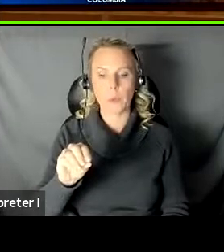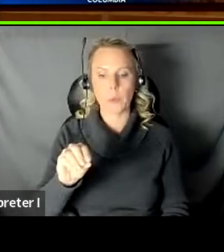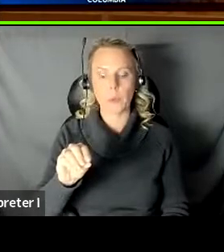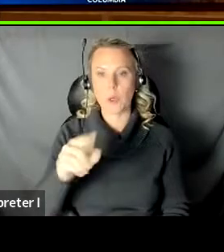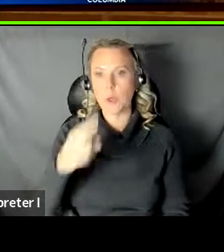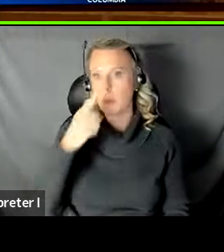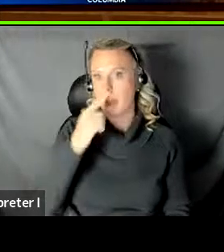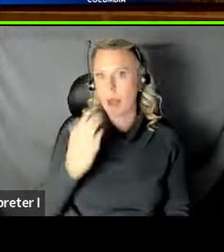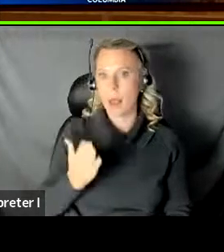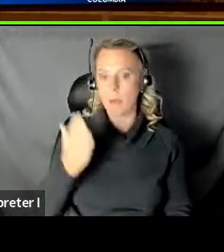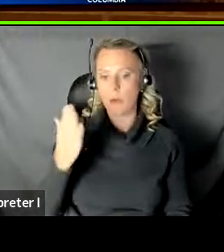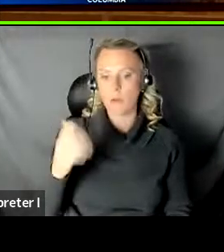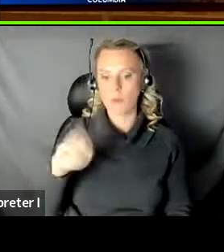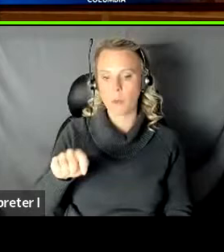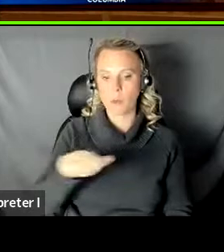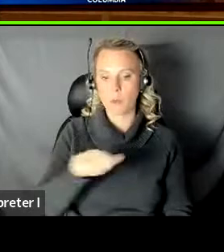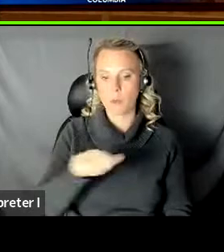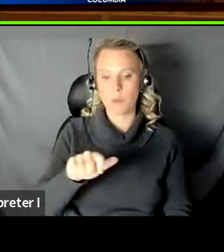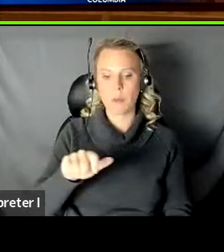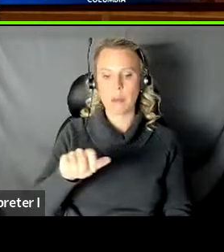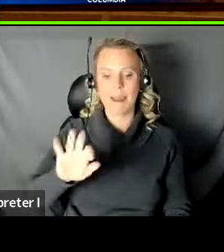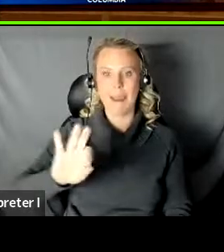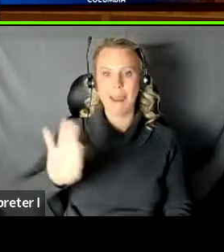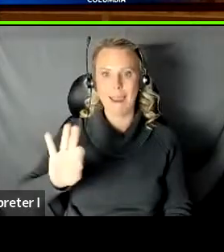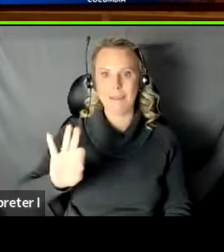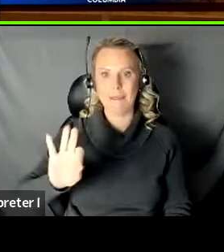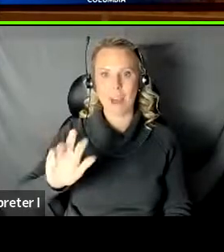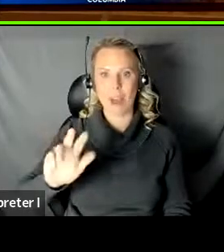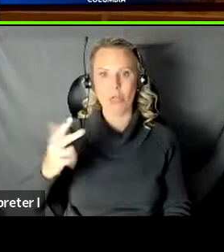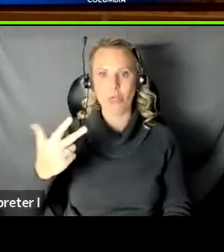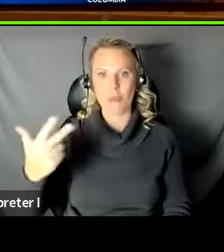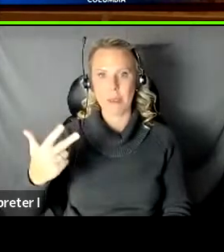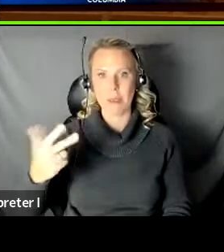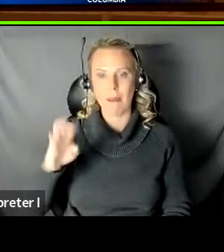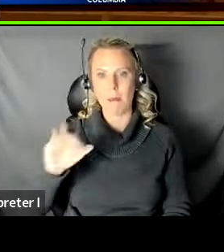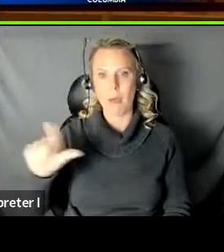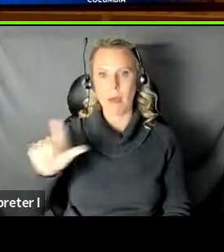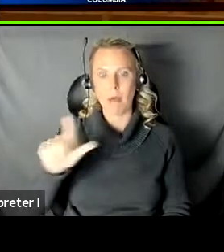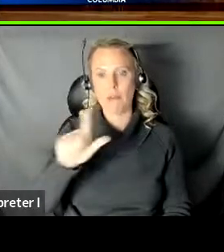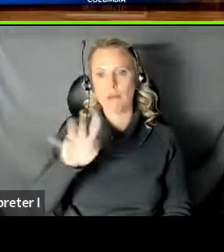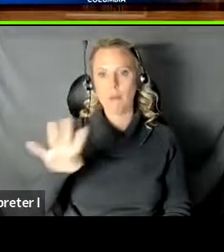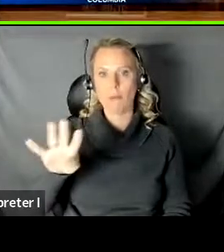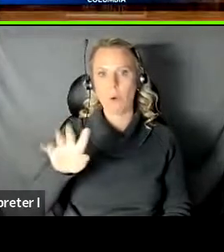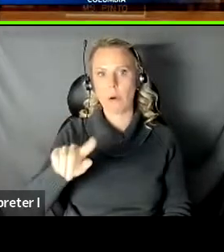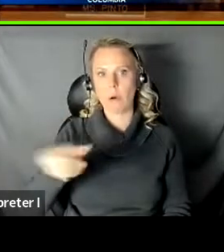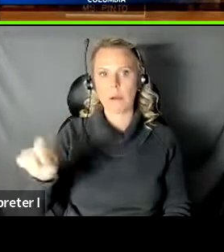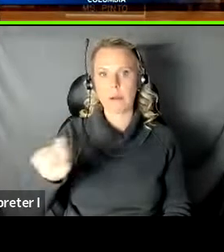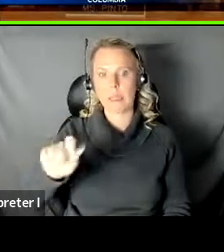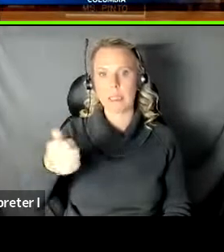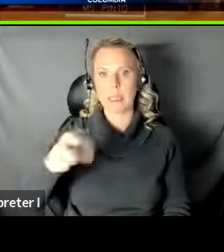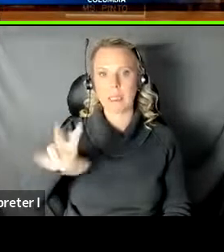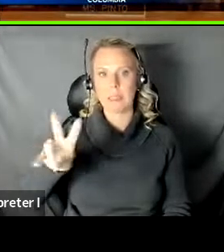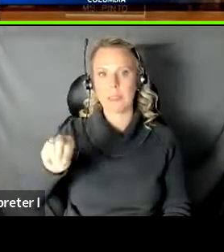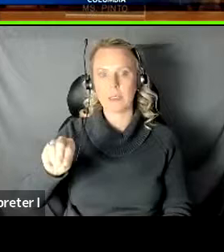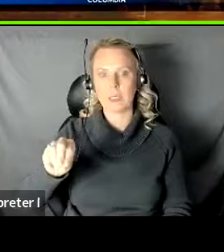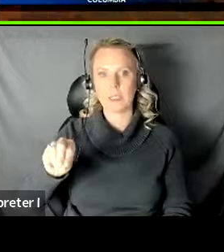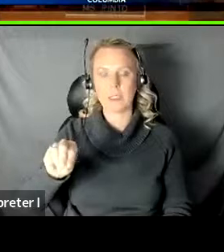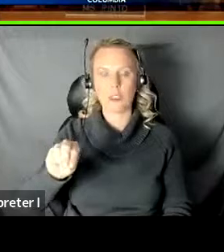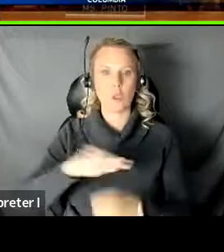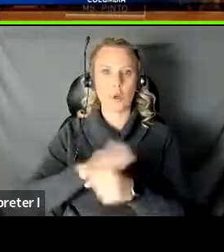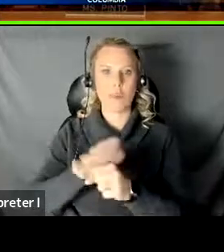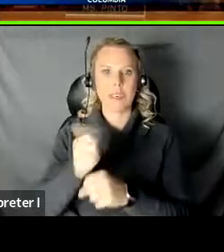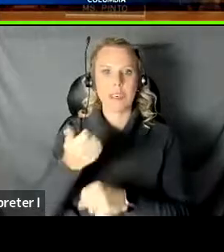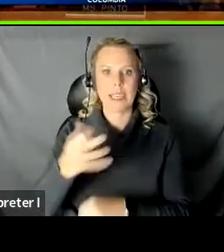can I move to remove item F3, Bill 24-1070, the Coronavirus Immunization of School